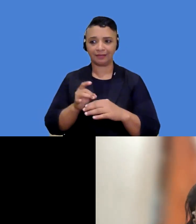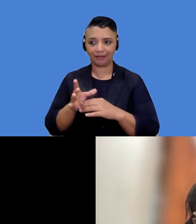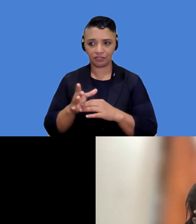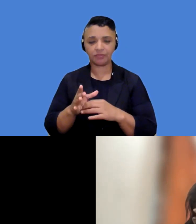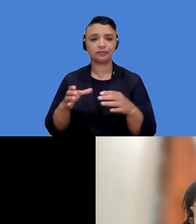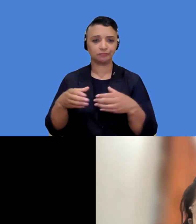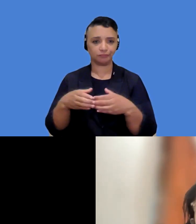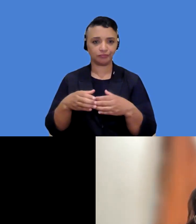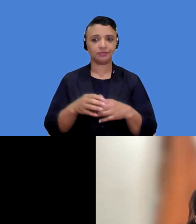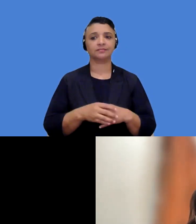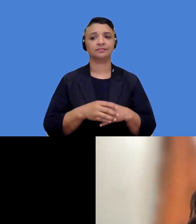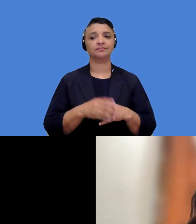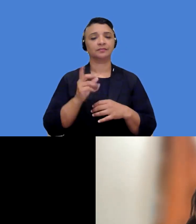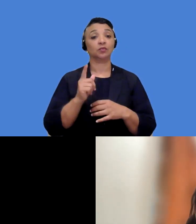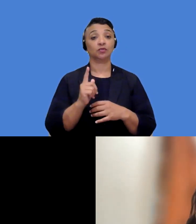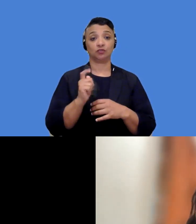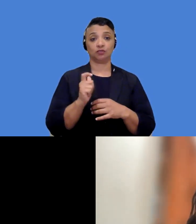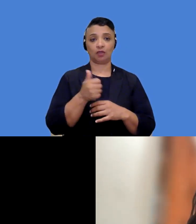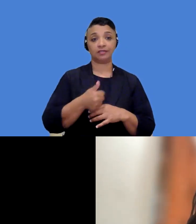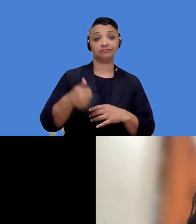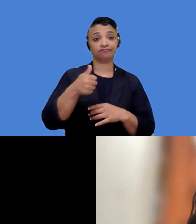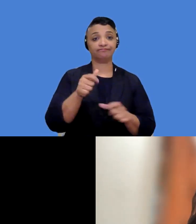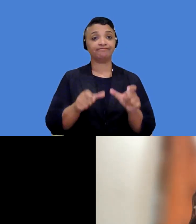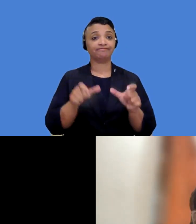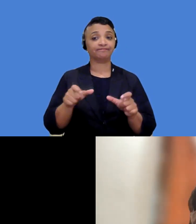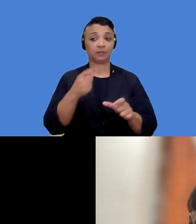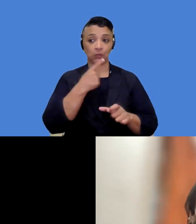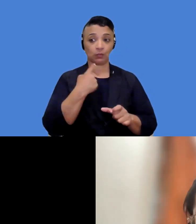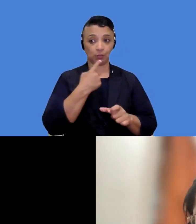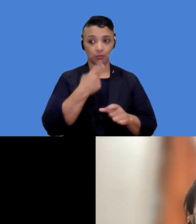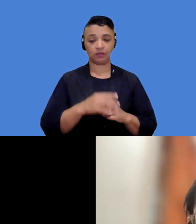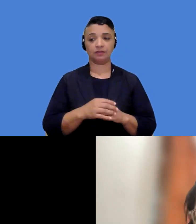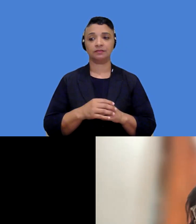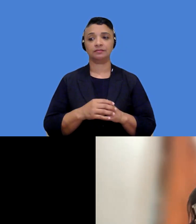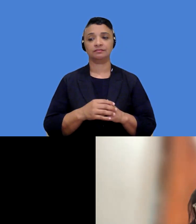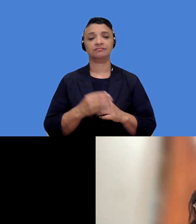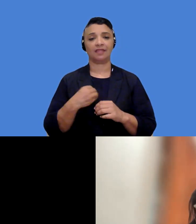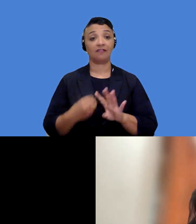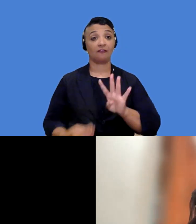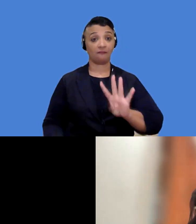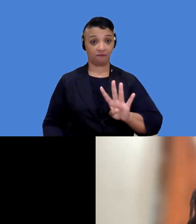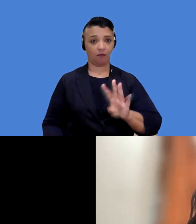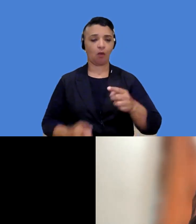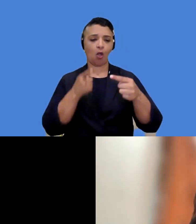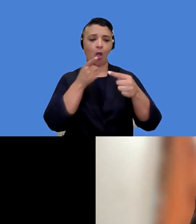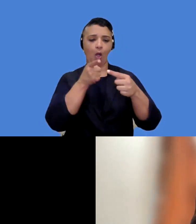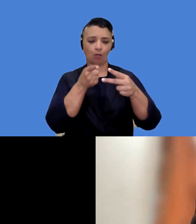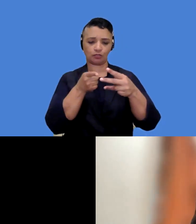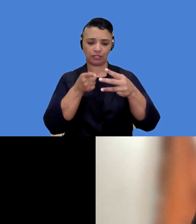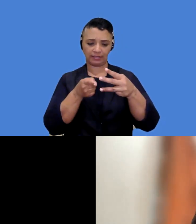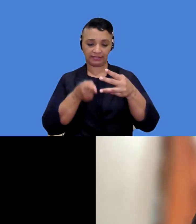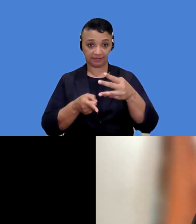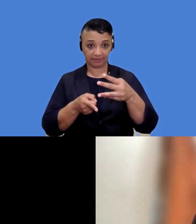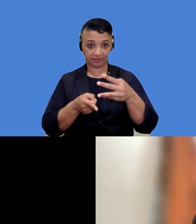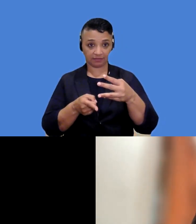esteemed panelists. This webinar has 4 major objectives. We would want to inform